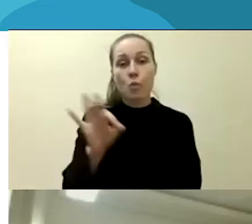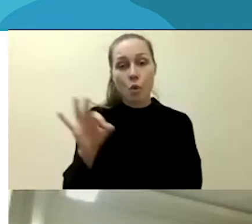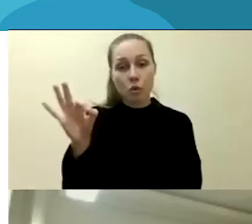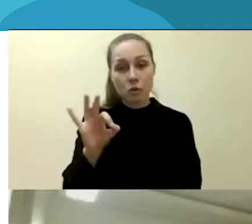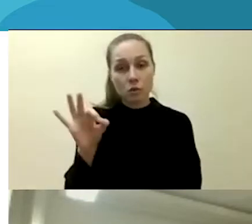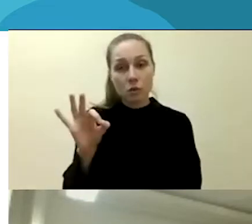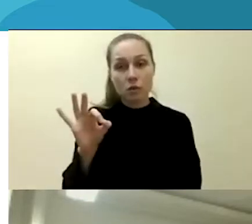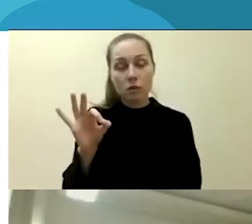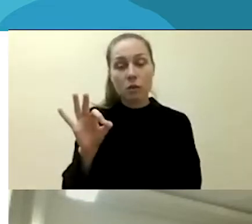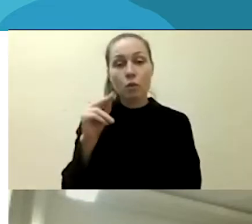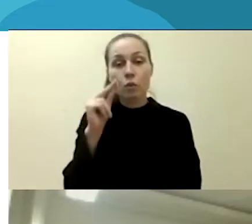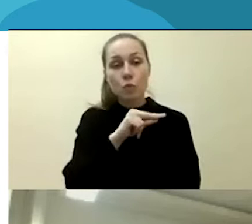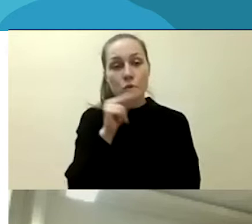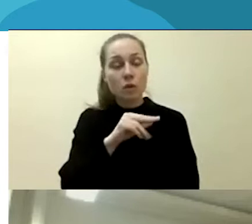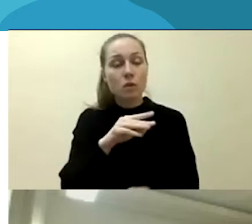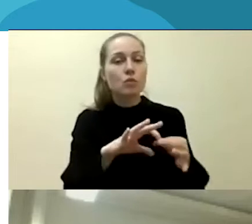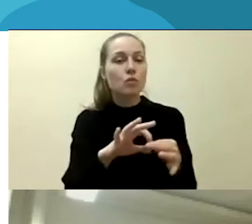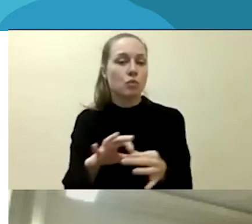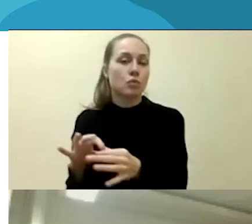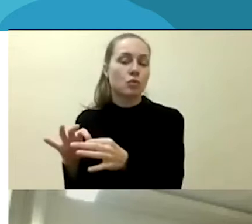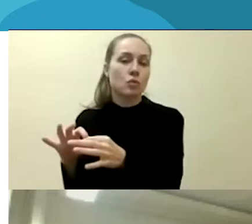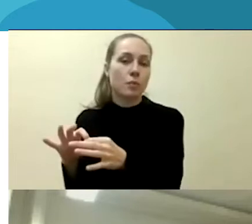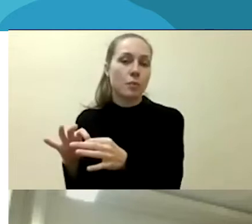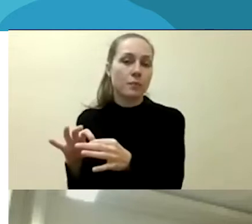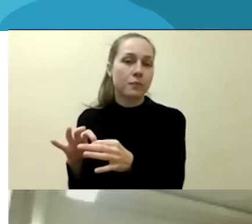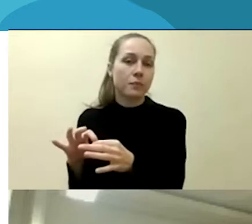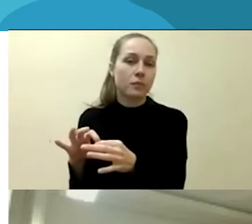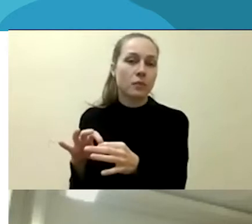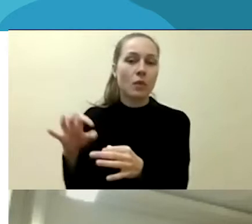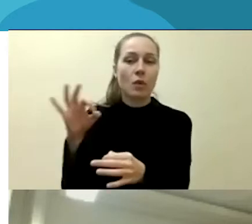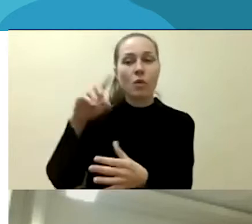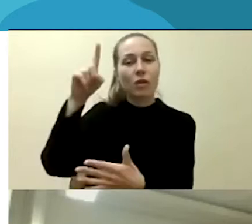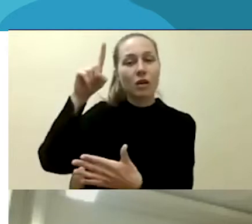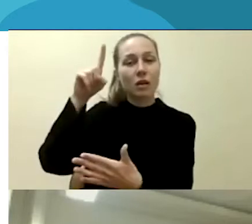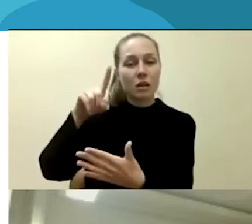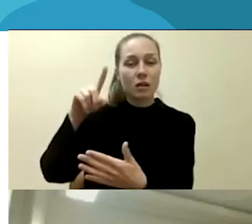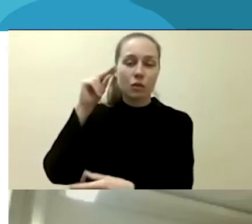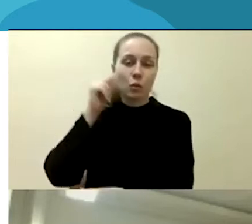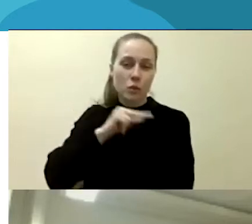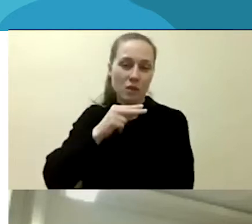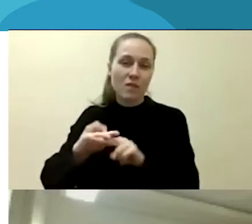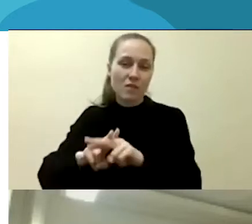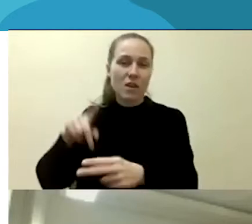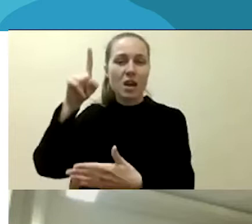transphobic crimes. And you can also see